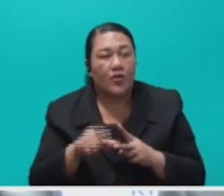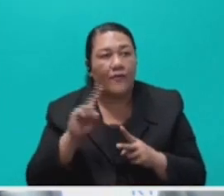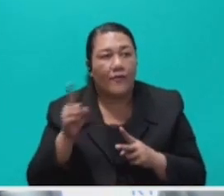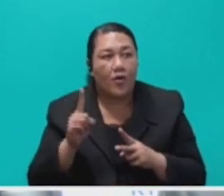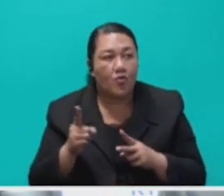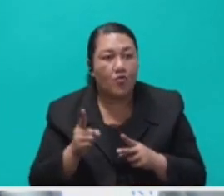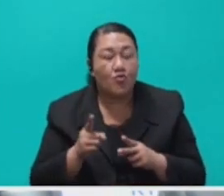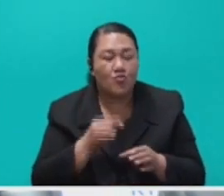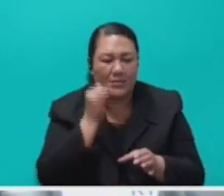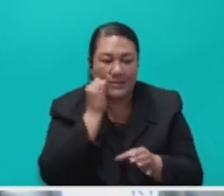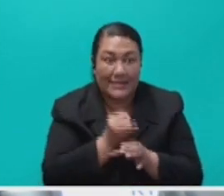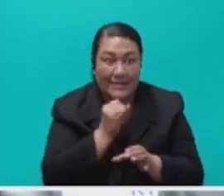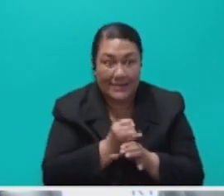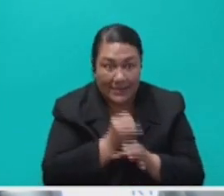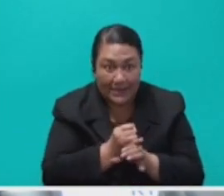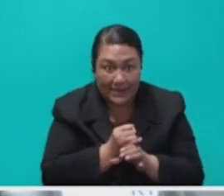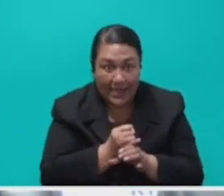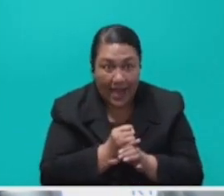committed serious crimes.